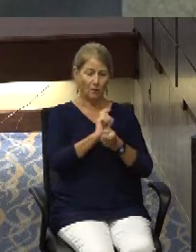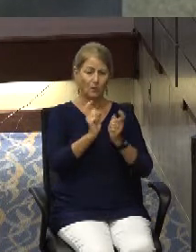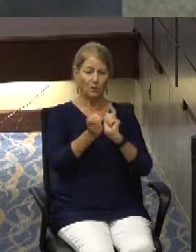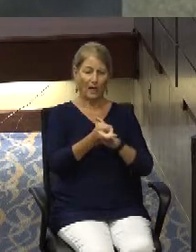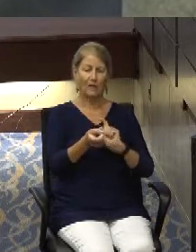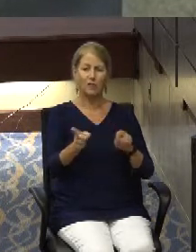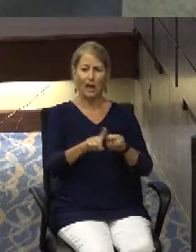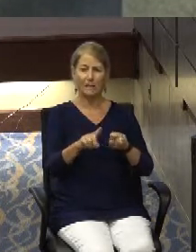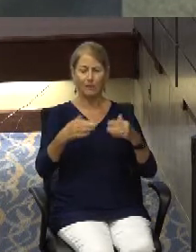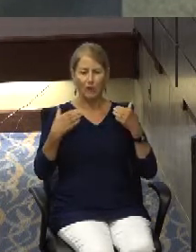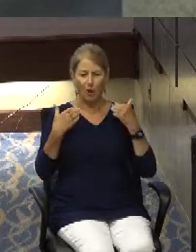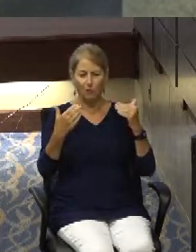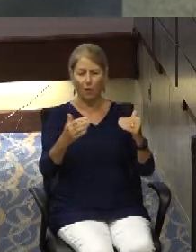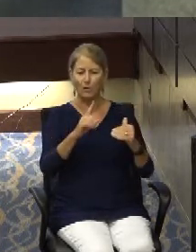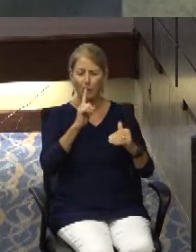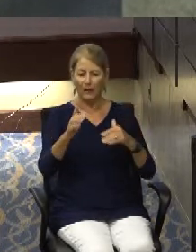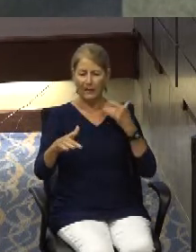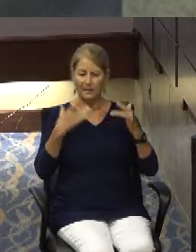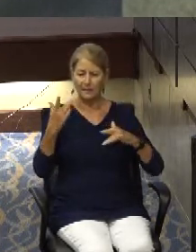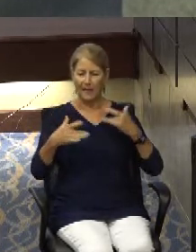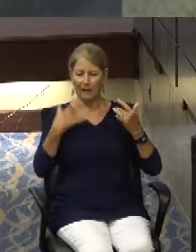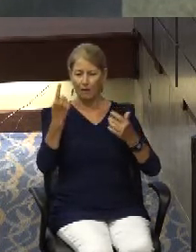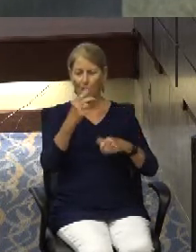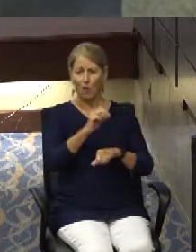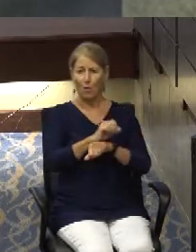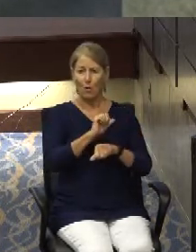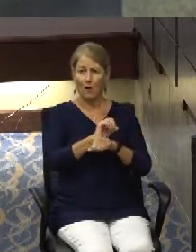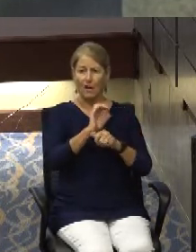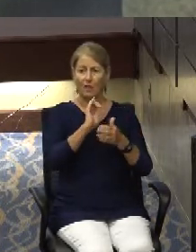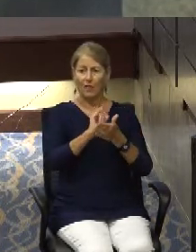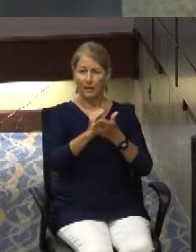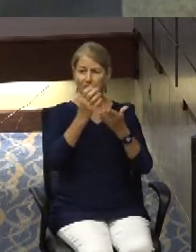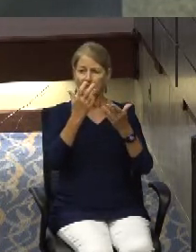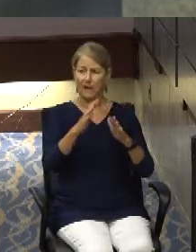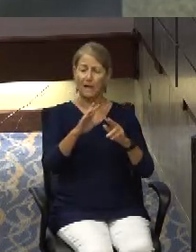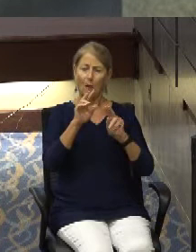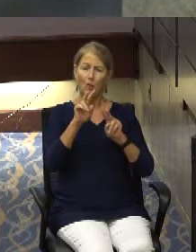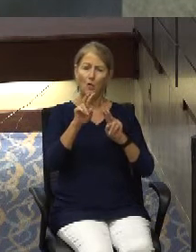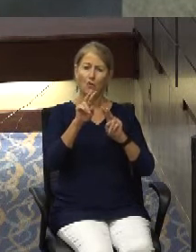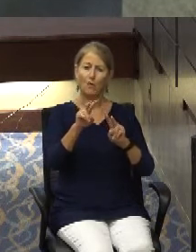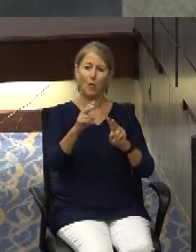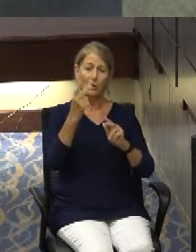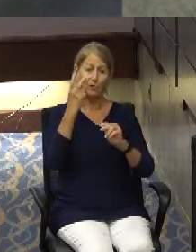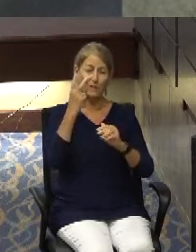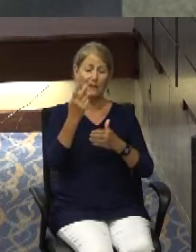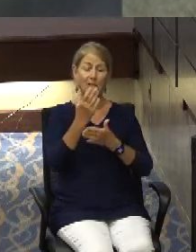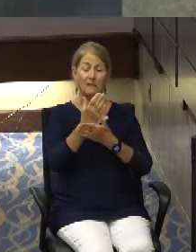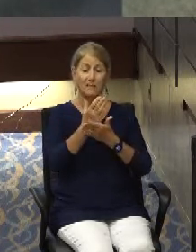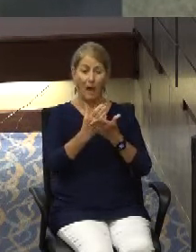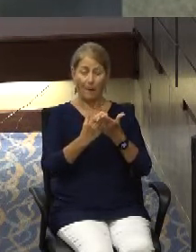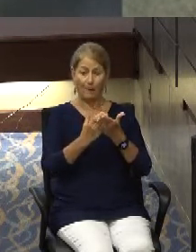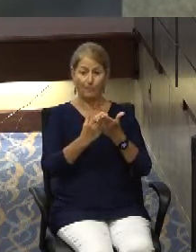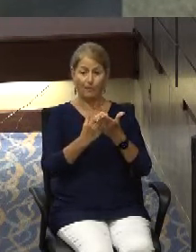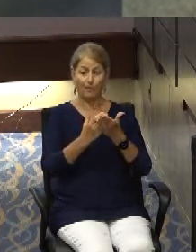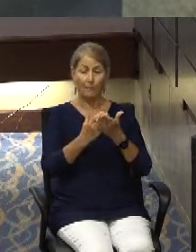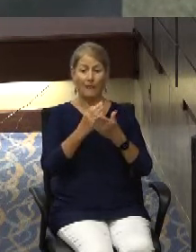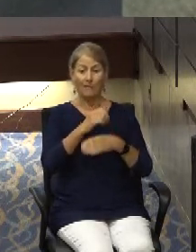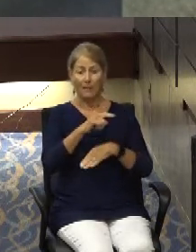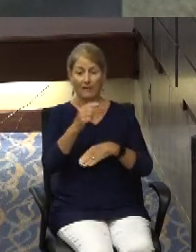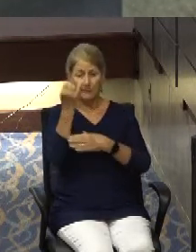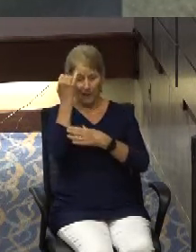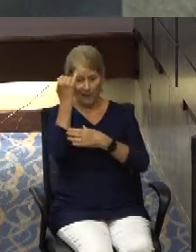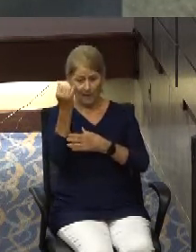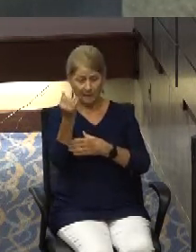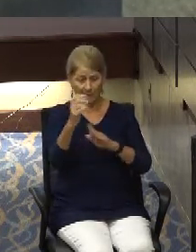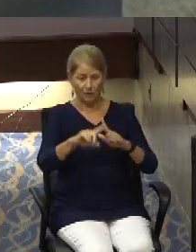really excited for the work that has been done and look forward to seeing some of these ideas